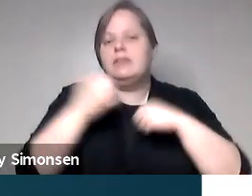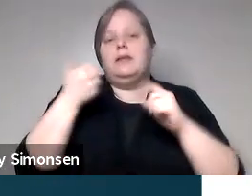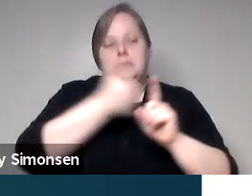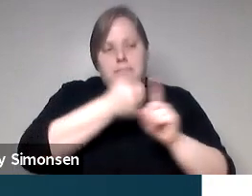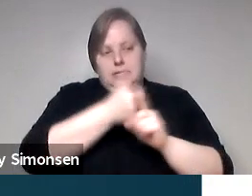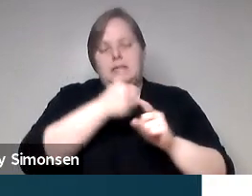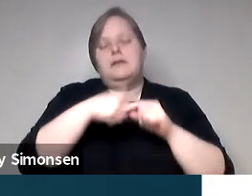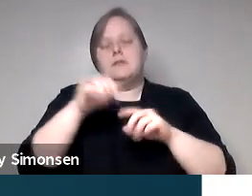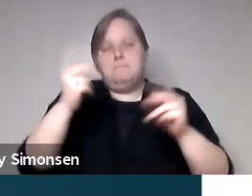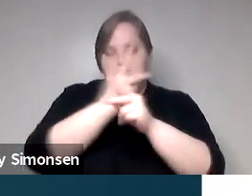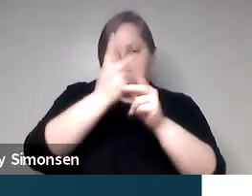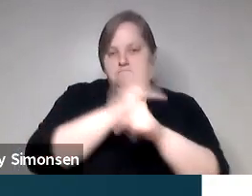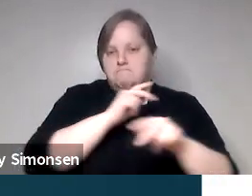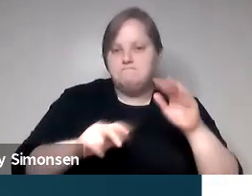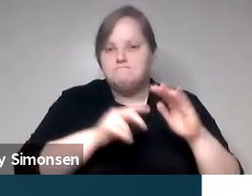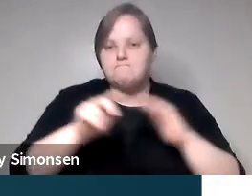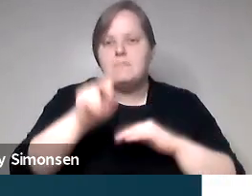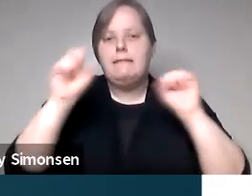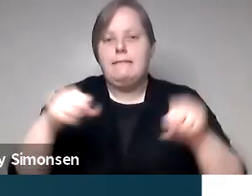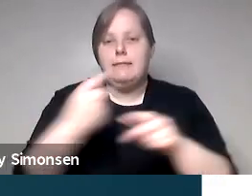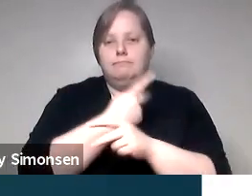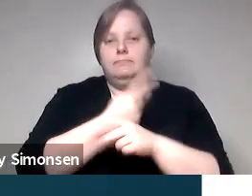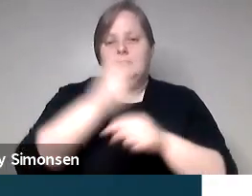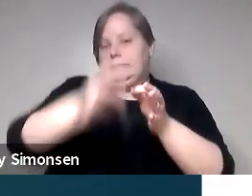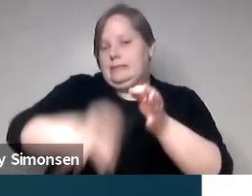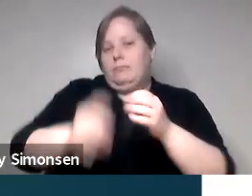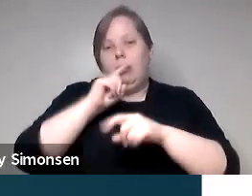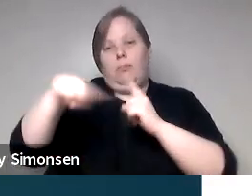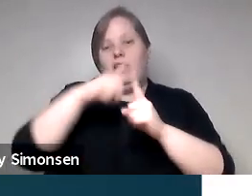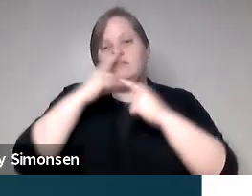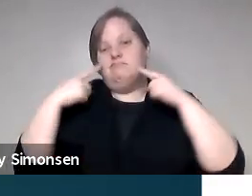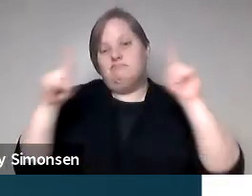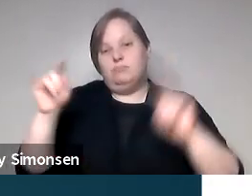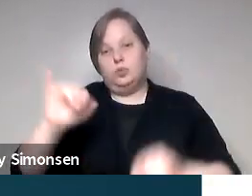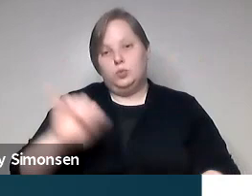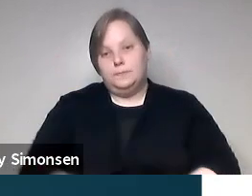simple system, or can be, and very effective.